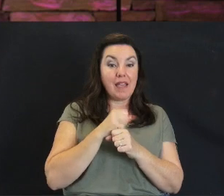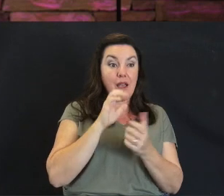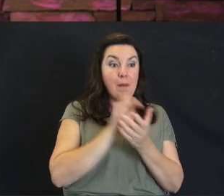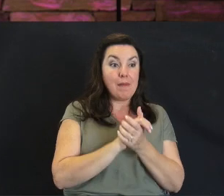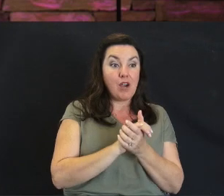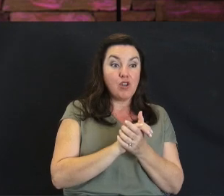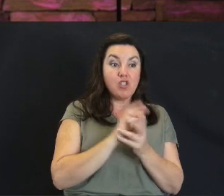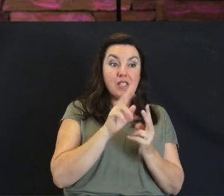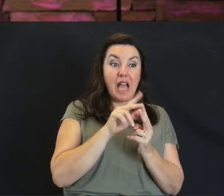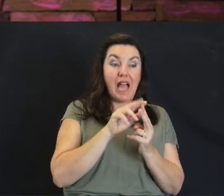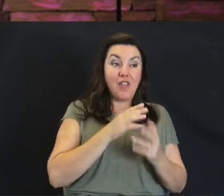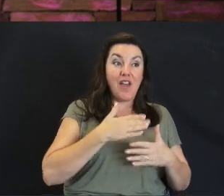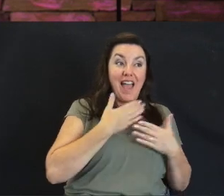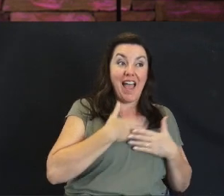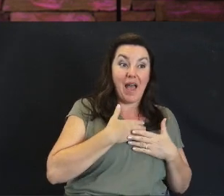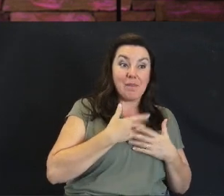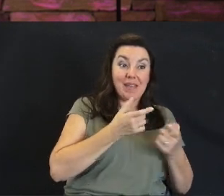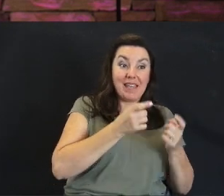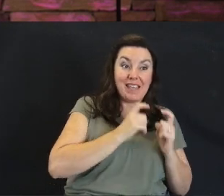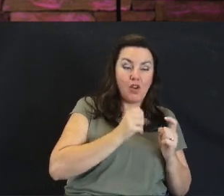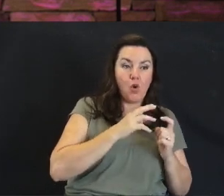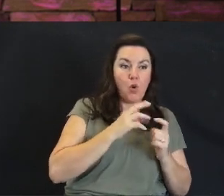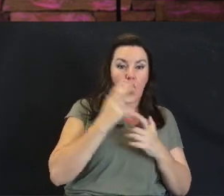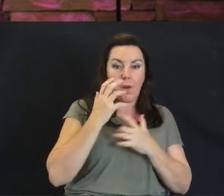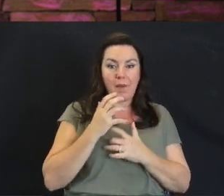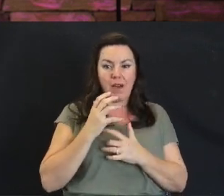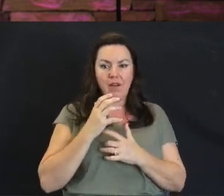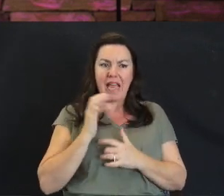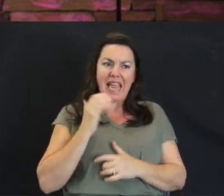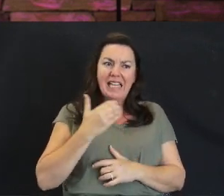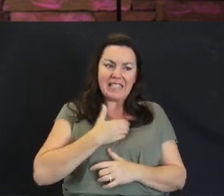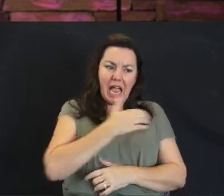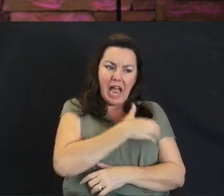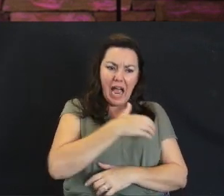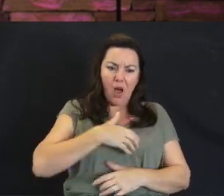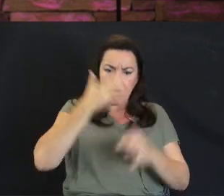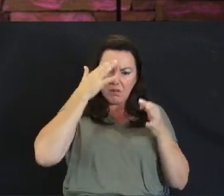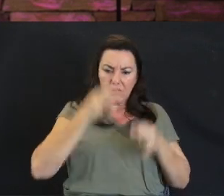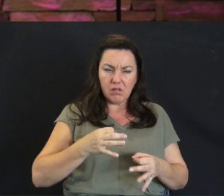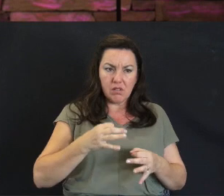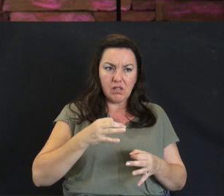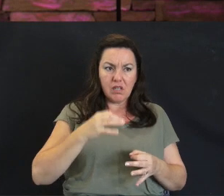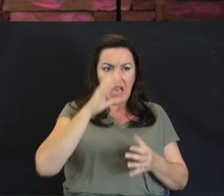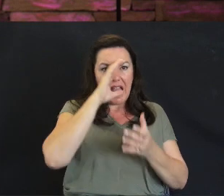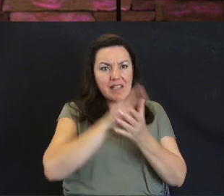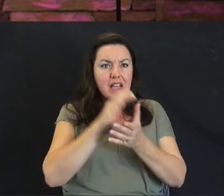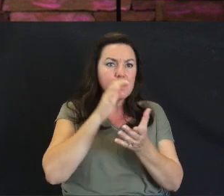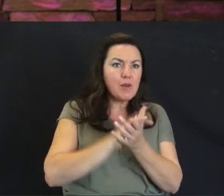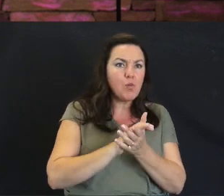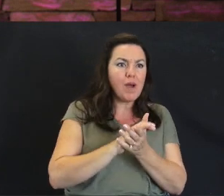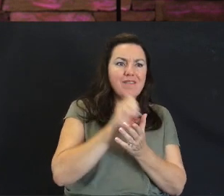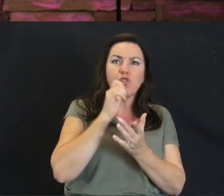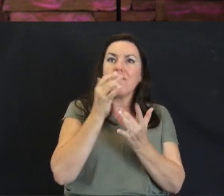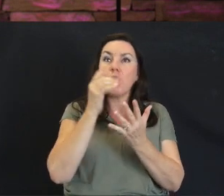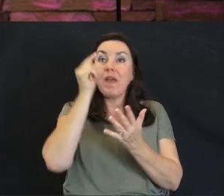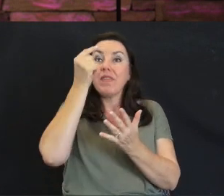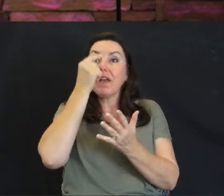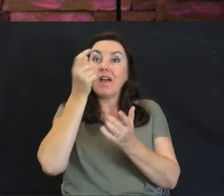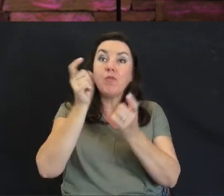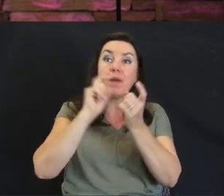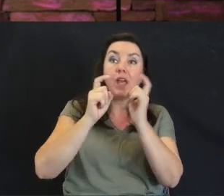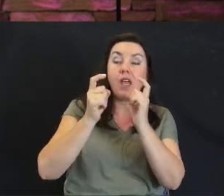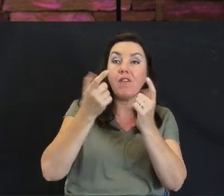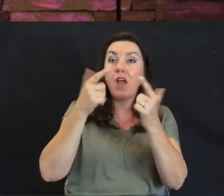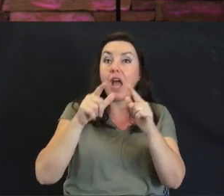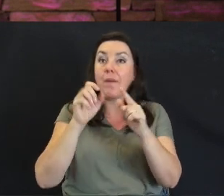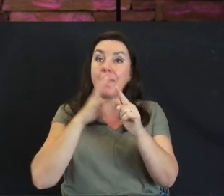of happiness Or misery It's within our power As husbands and wives folks We do not have to wait For the government To give us permission To make this happen We do